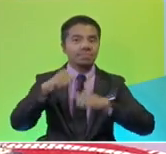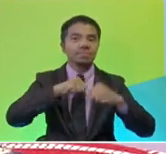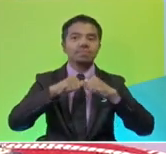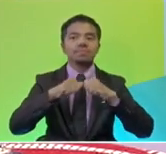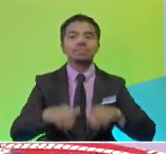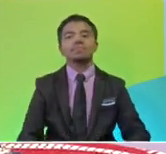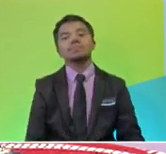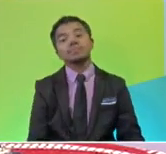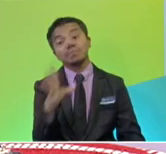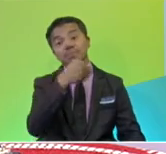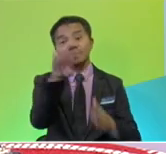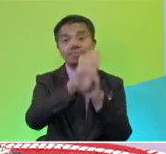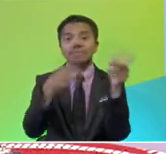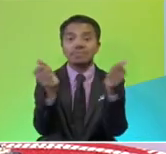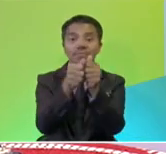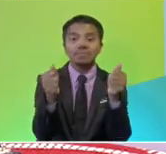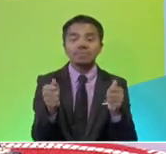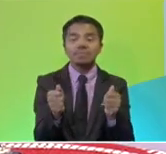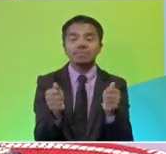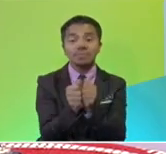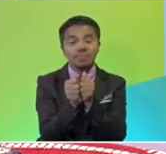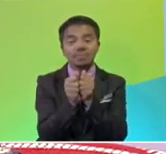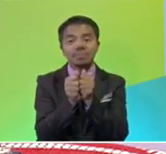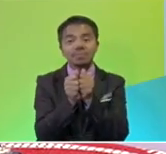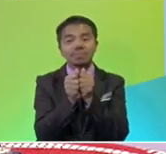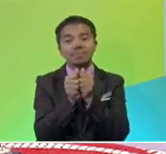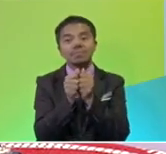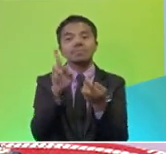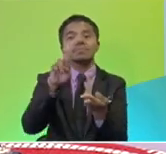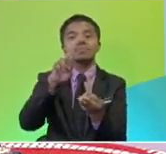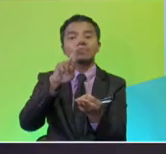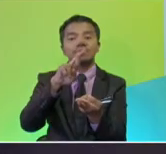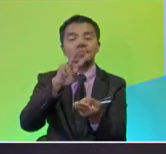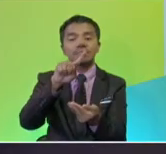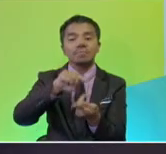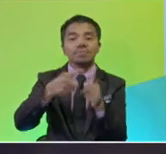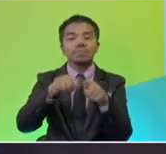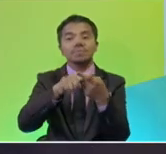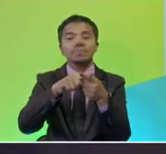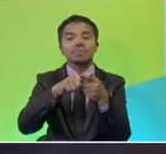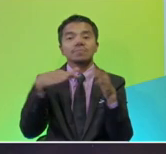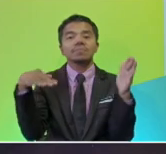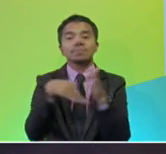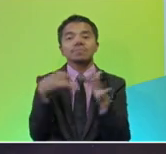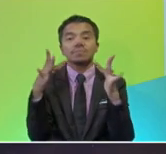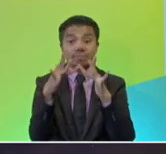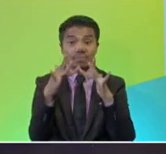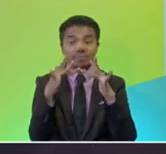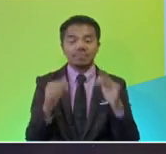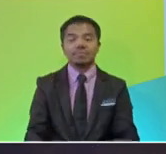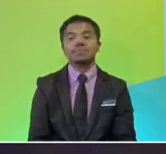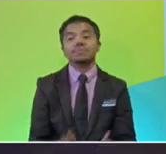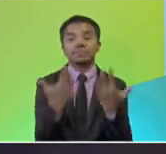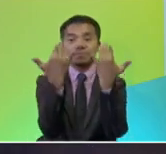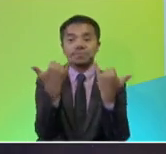friends on Google Meets as well as those watching at home are excited as well. What are we going to be learning next? All right, thank you very much, Chris. For our next